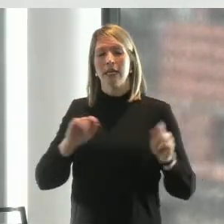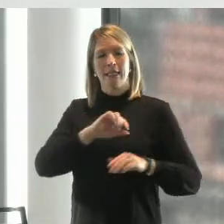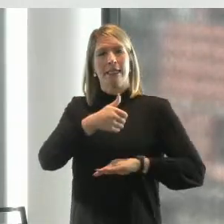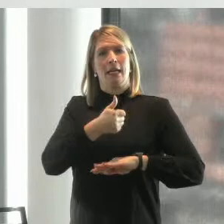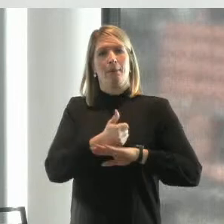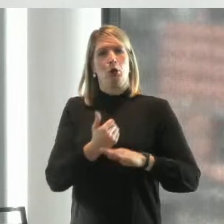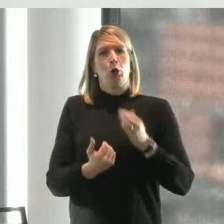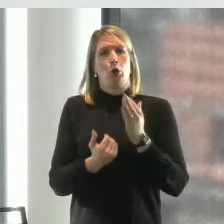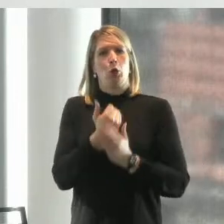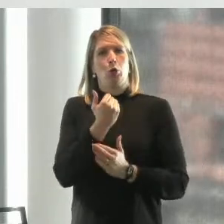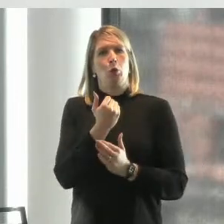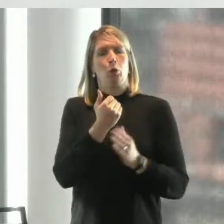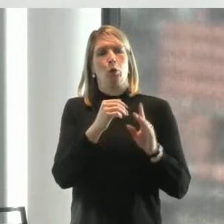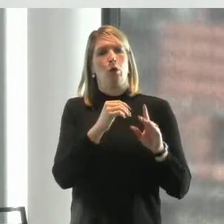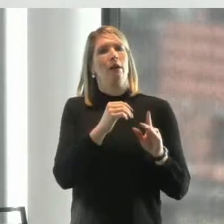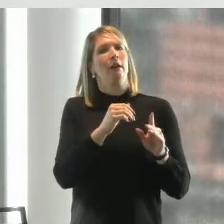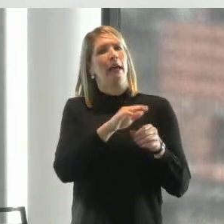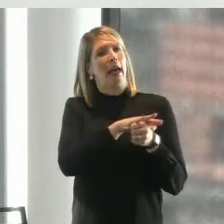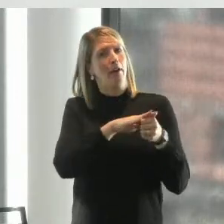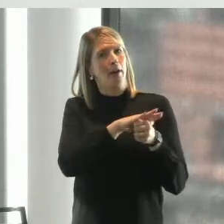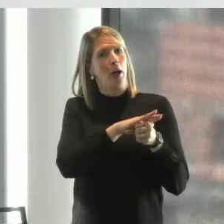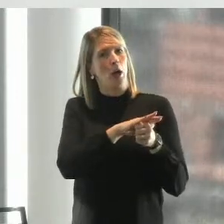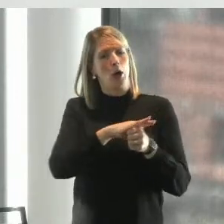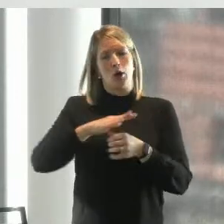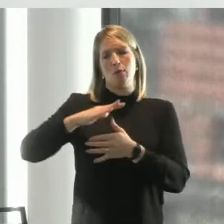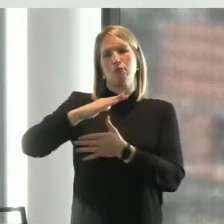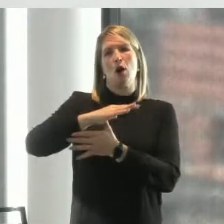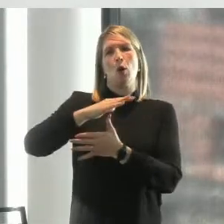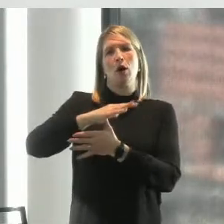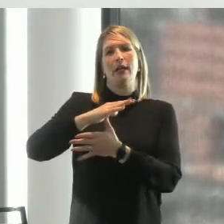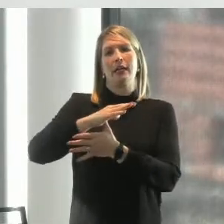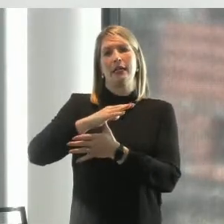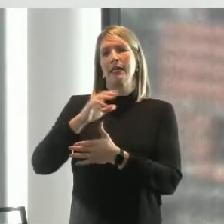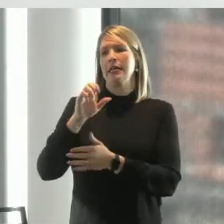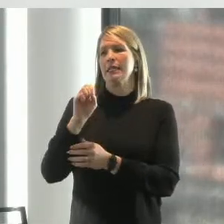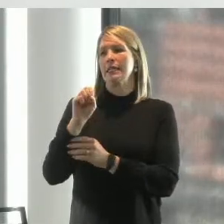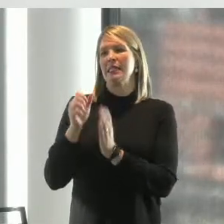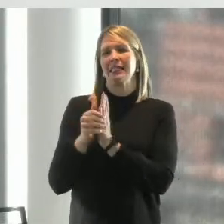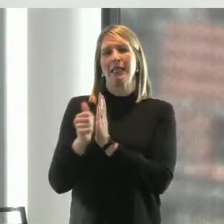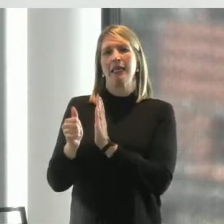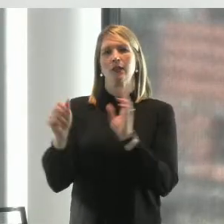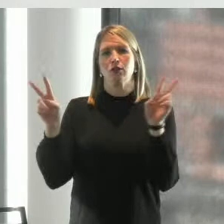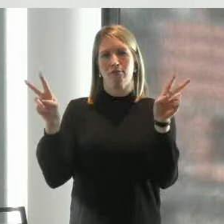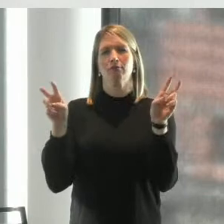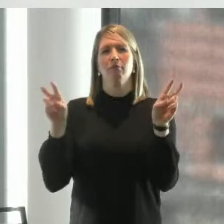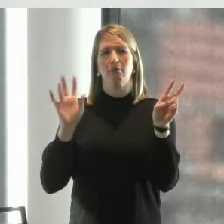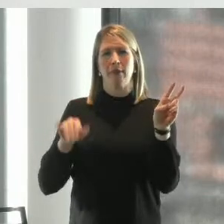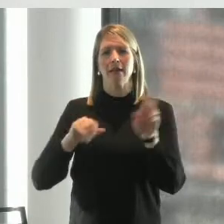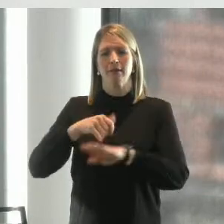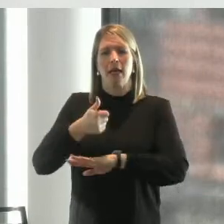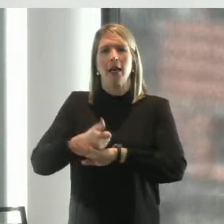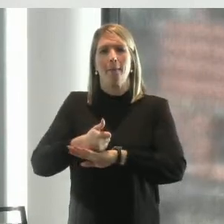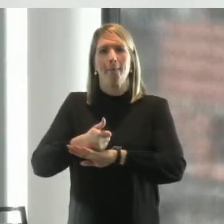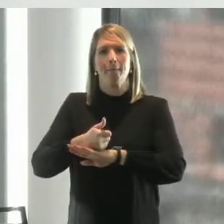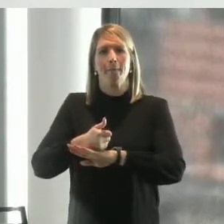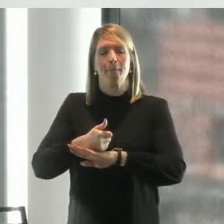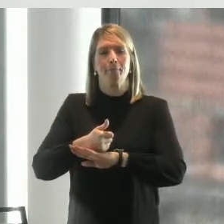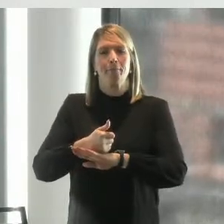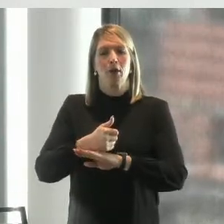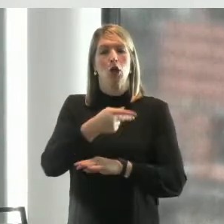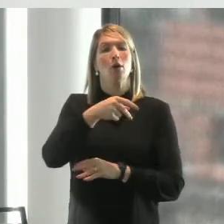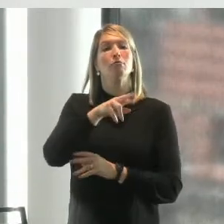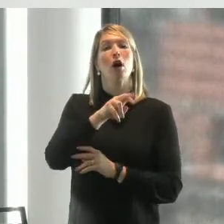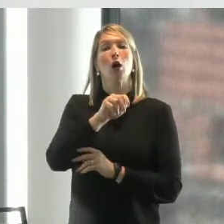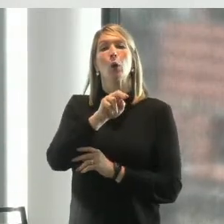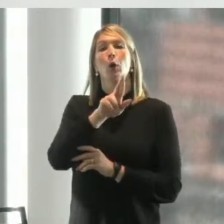pathway, a priority skills Newfoundland and Labrador. This new focus and priority skills for immigration builds